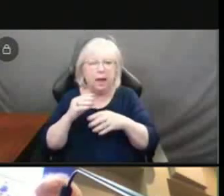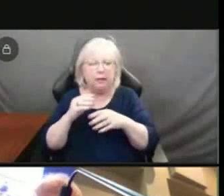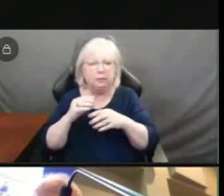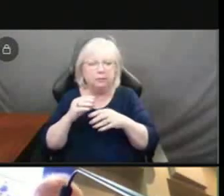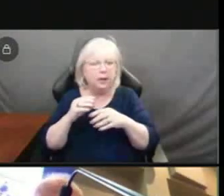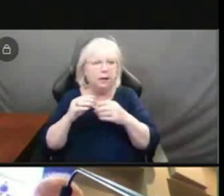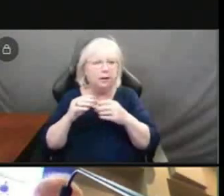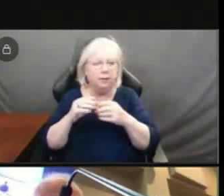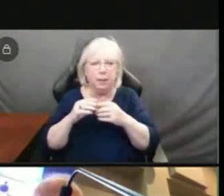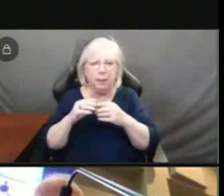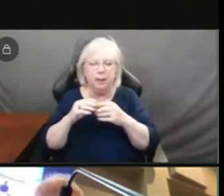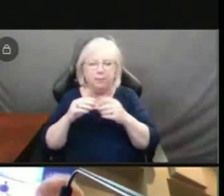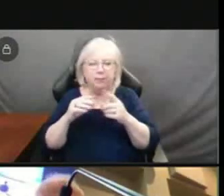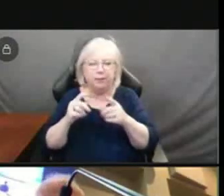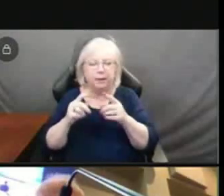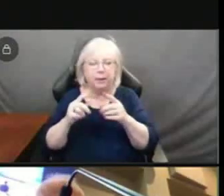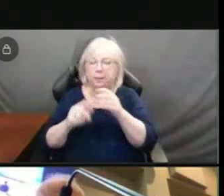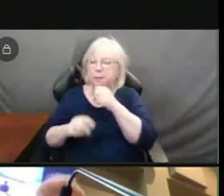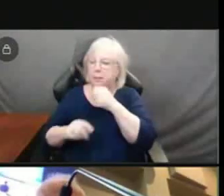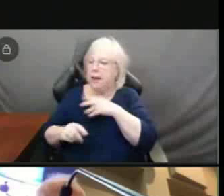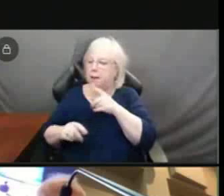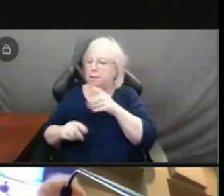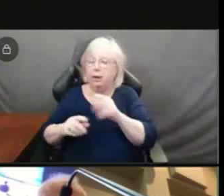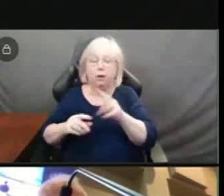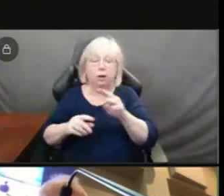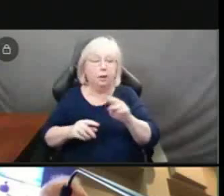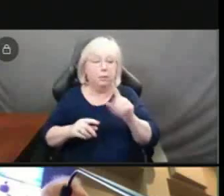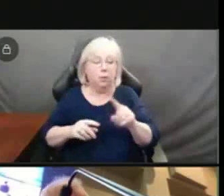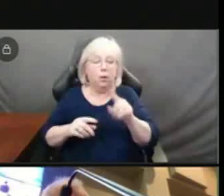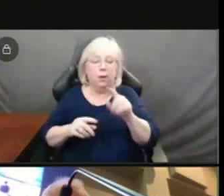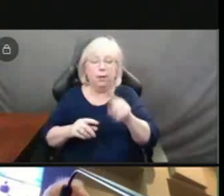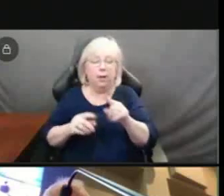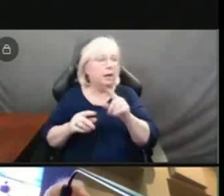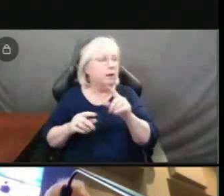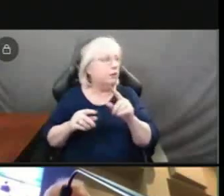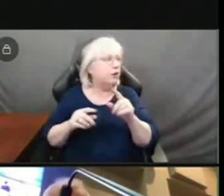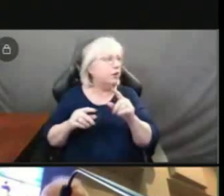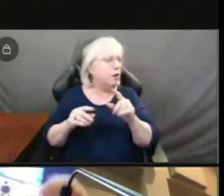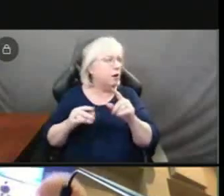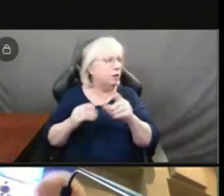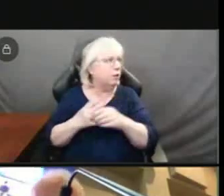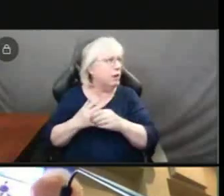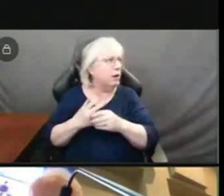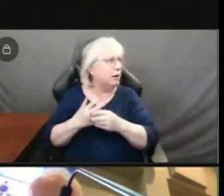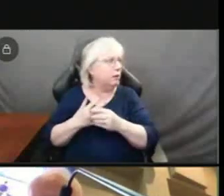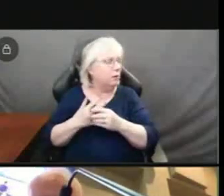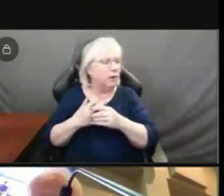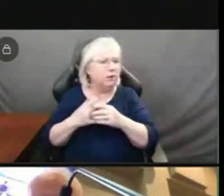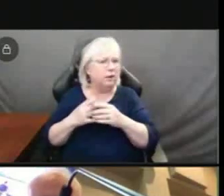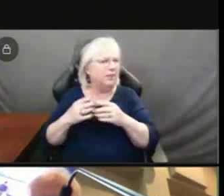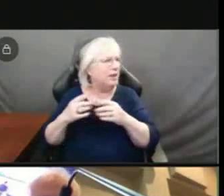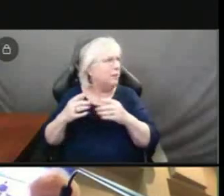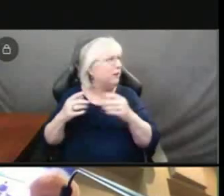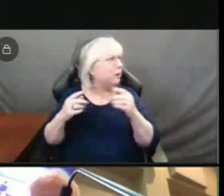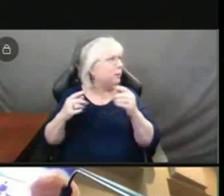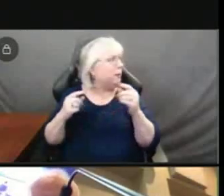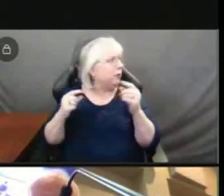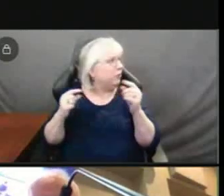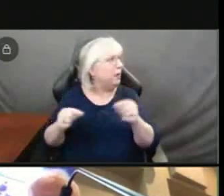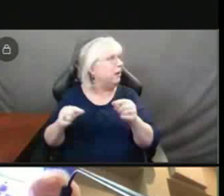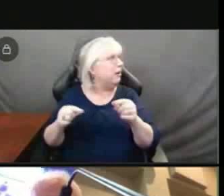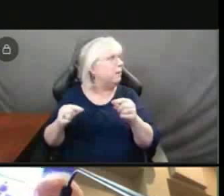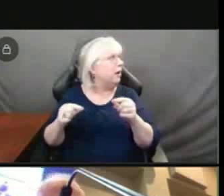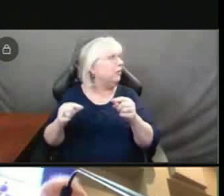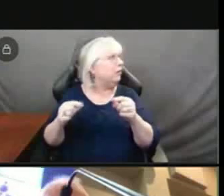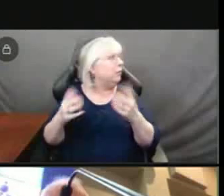Clerk, this modification, M1, if approved by the members of the City Board, will be notated under item